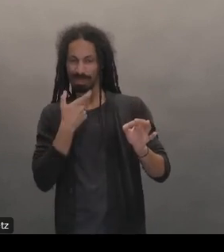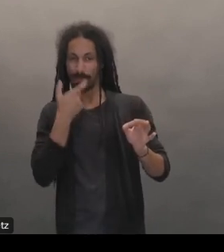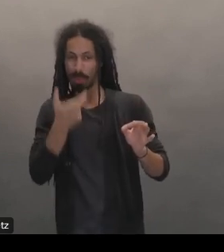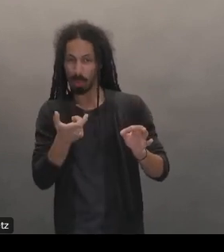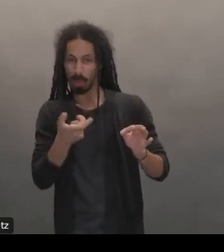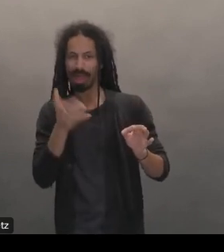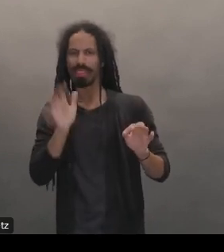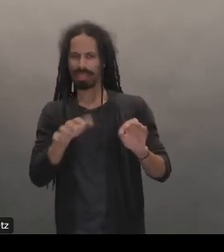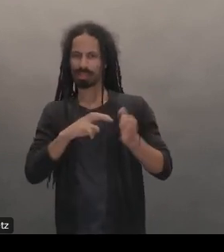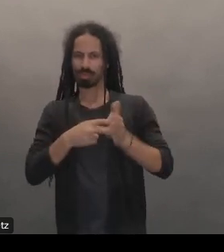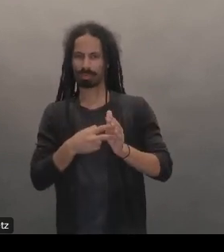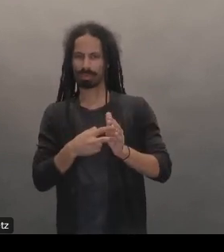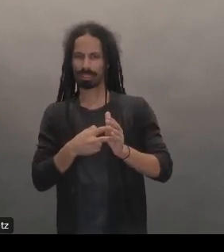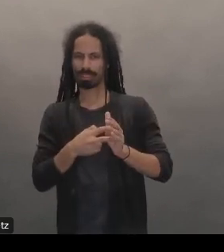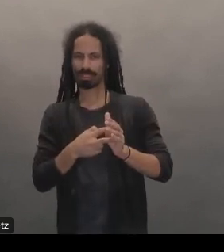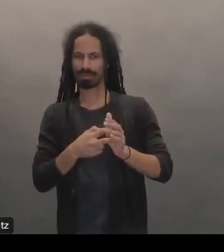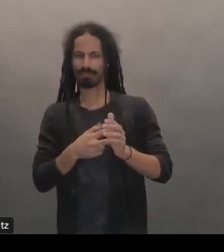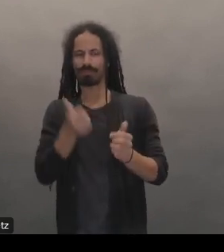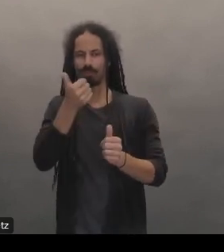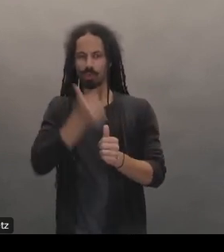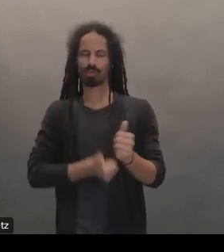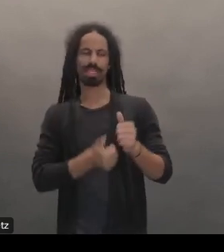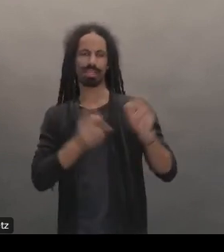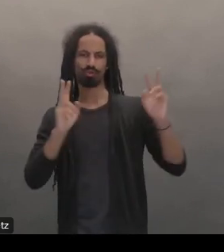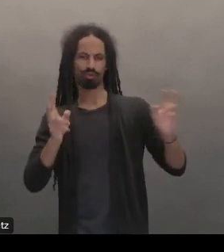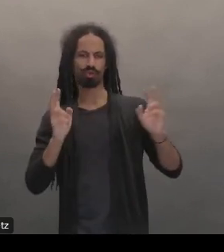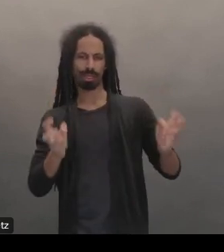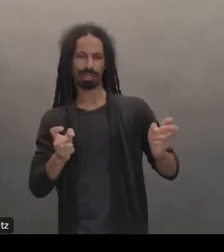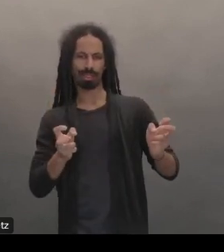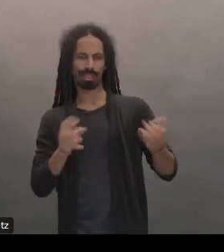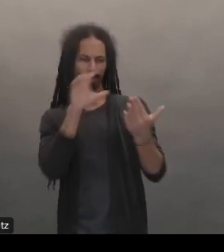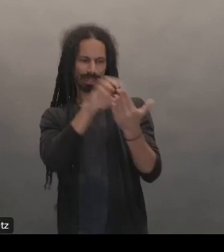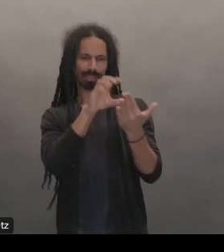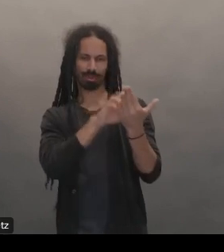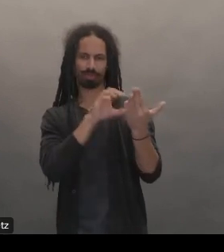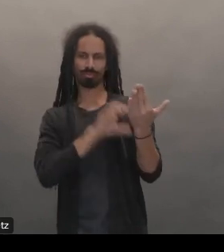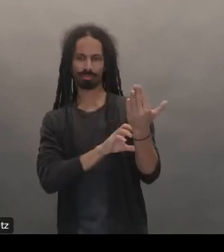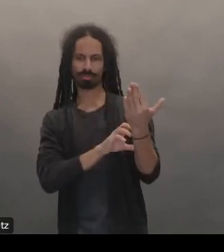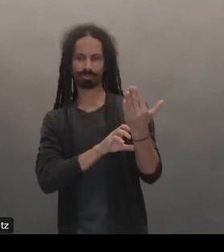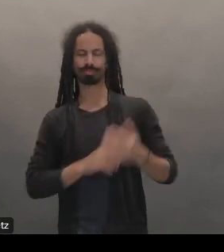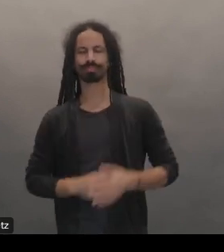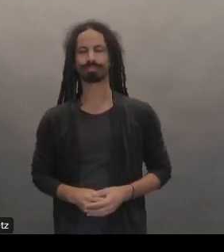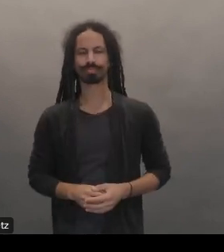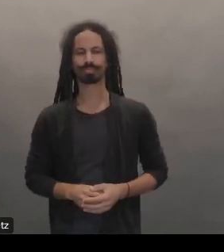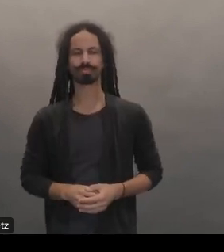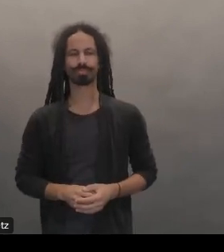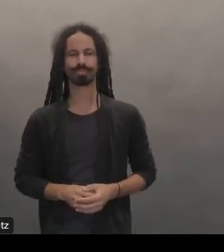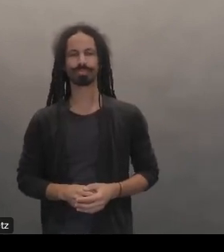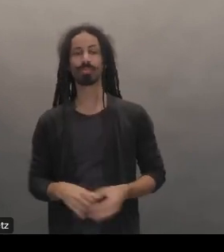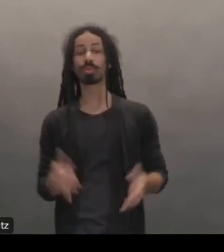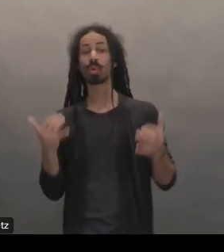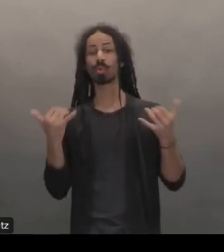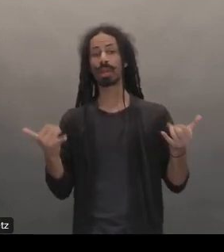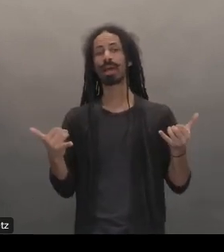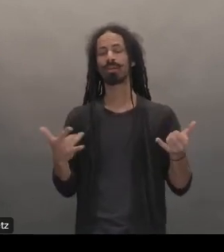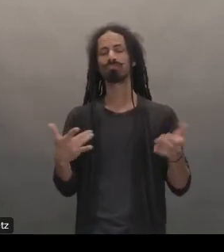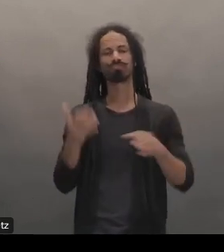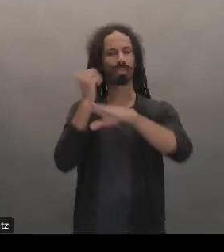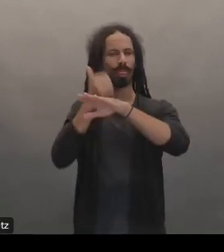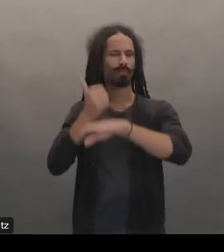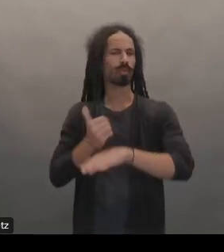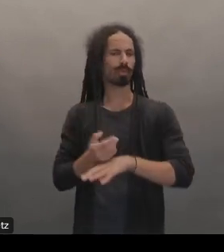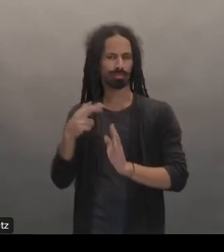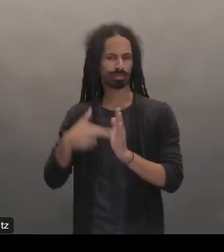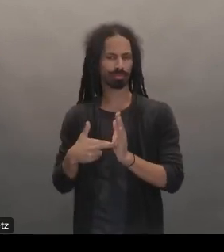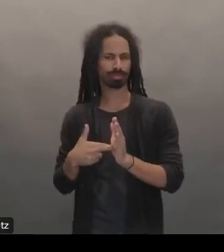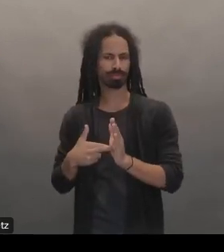The titles of sections within your paper. So now let's just go through the formatting rules.